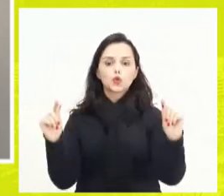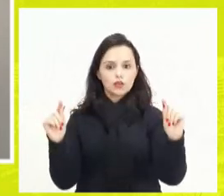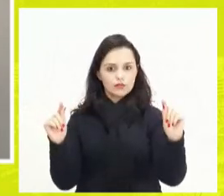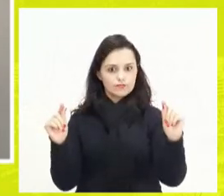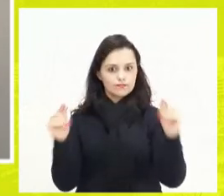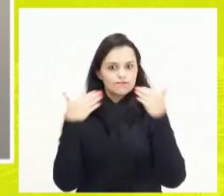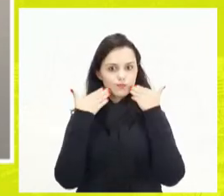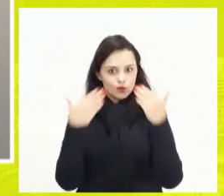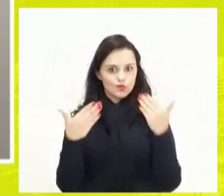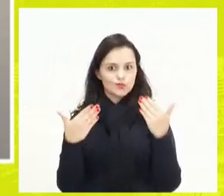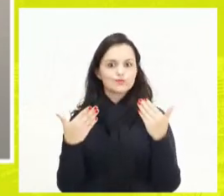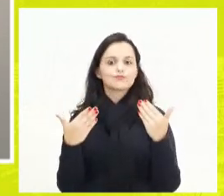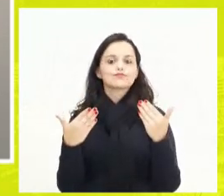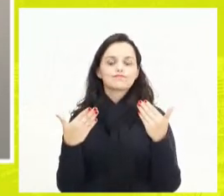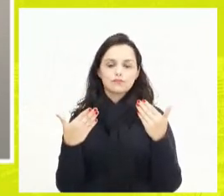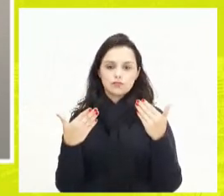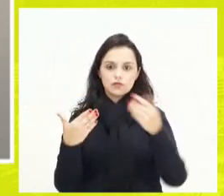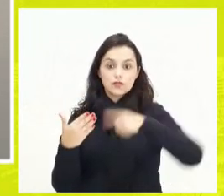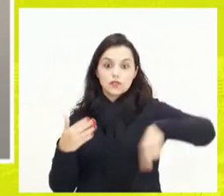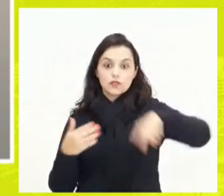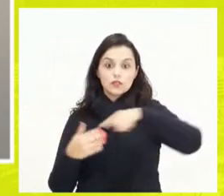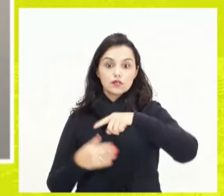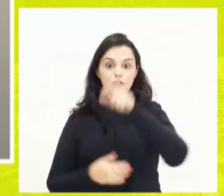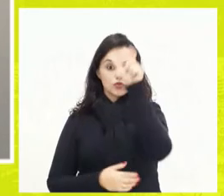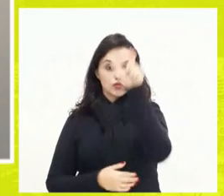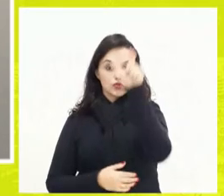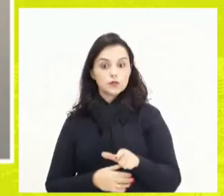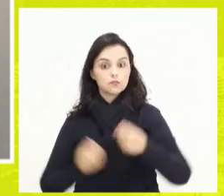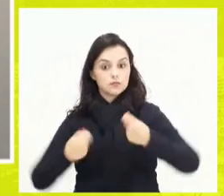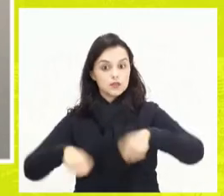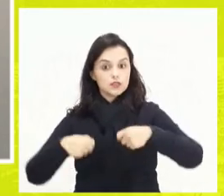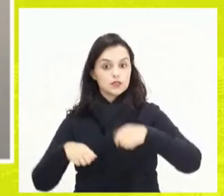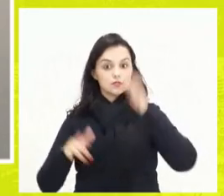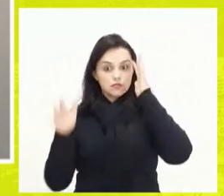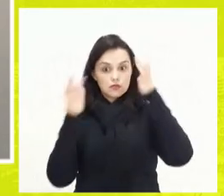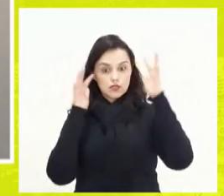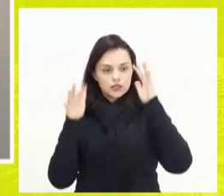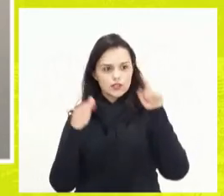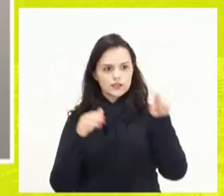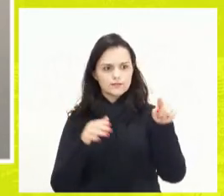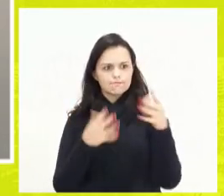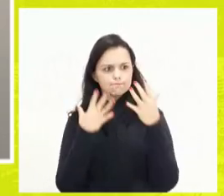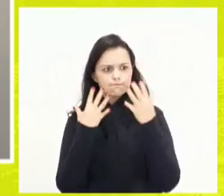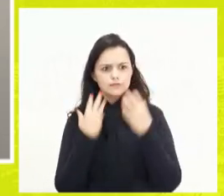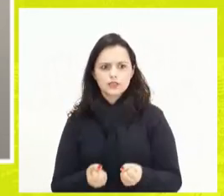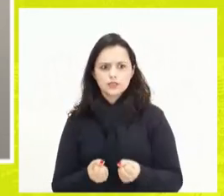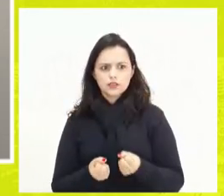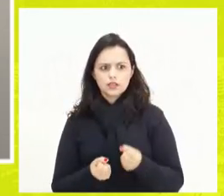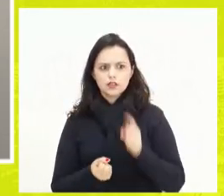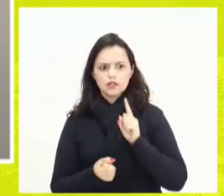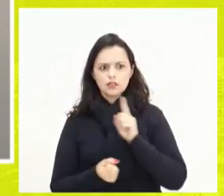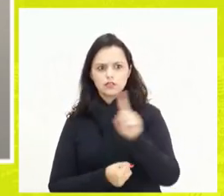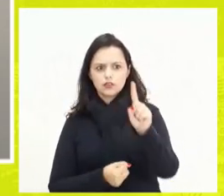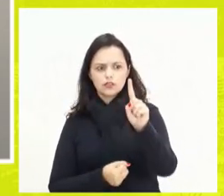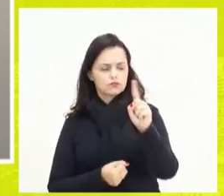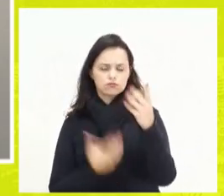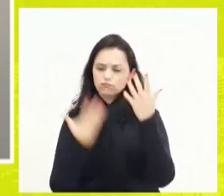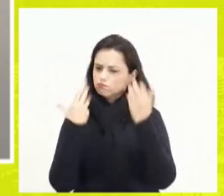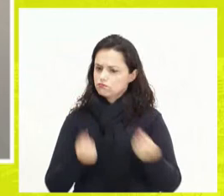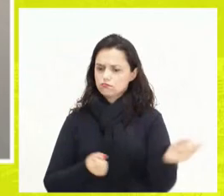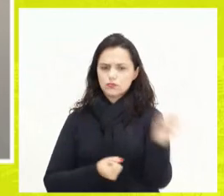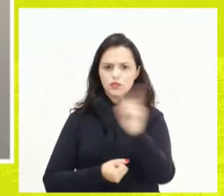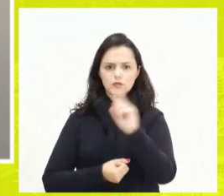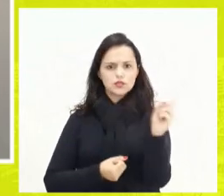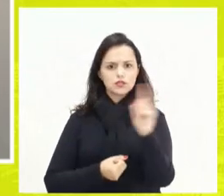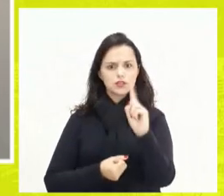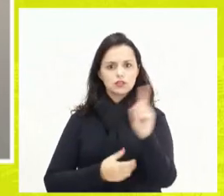professions in their careers so the individual needs to stop and think and not accept all you